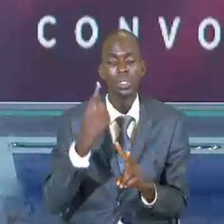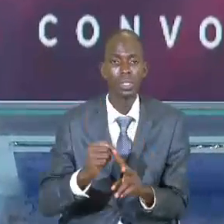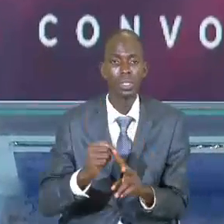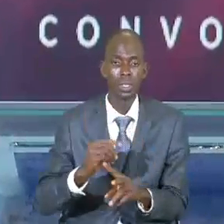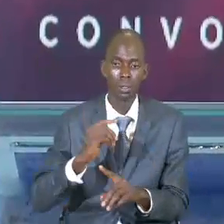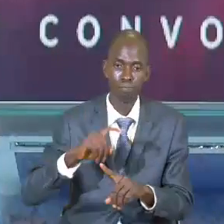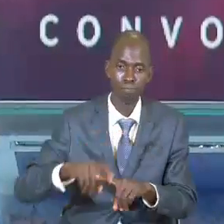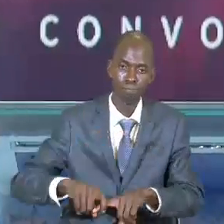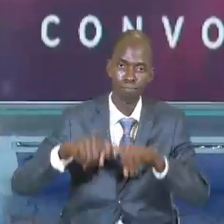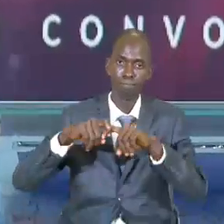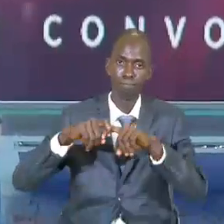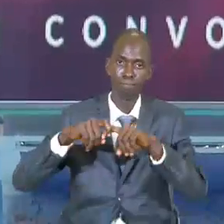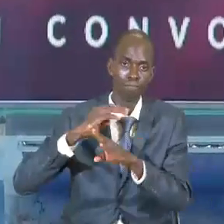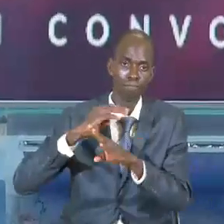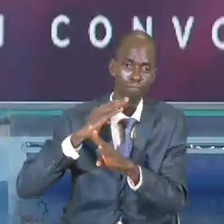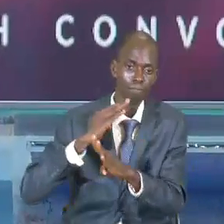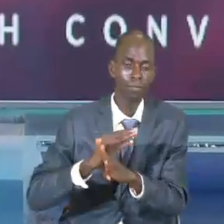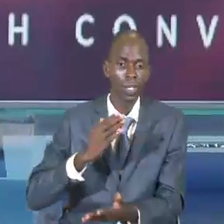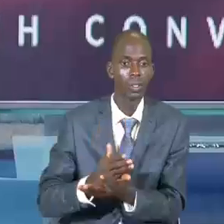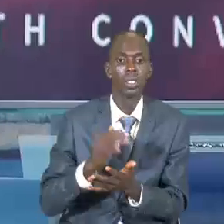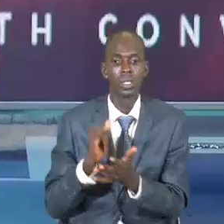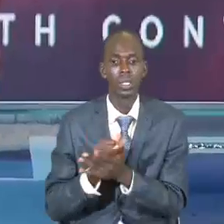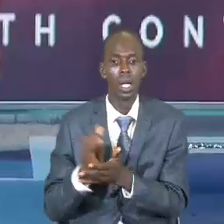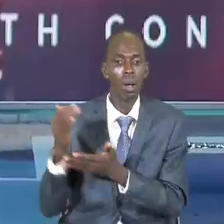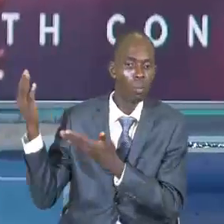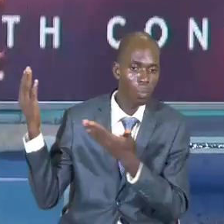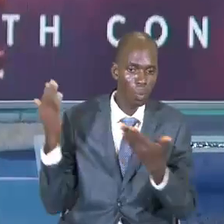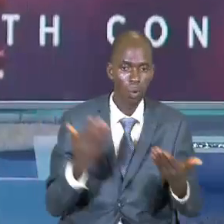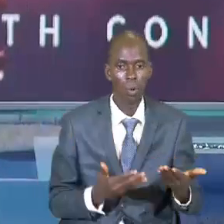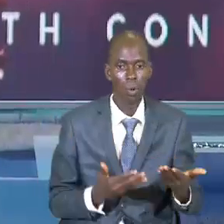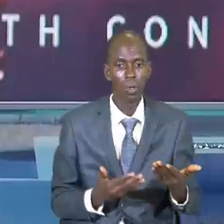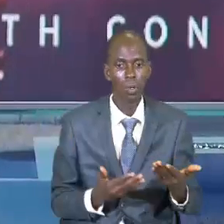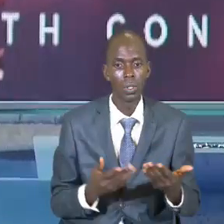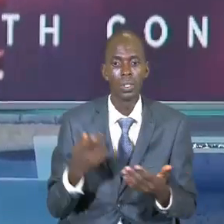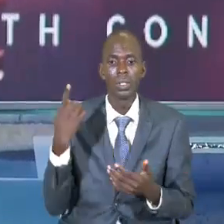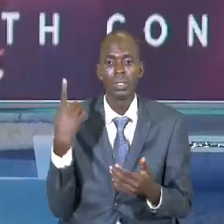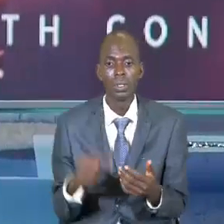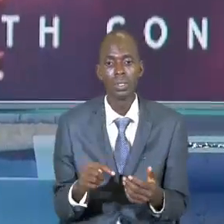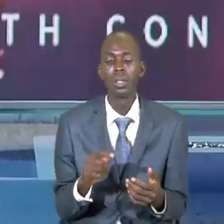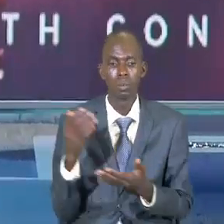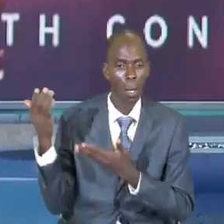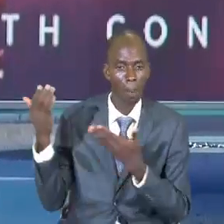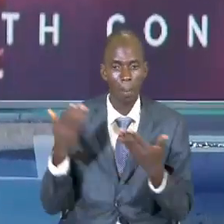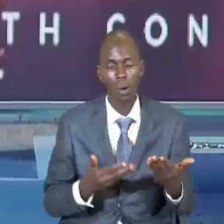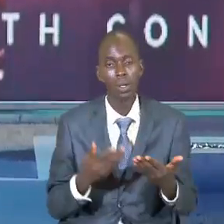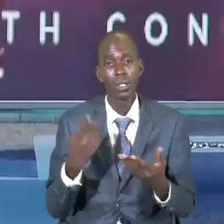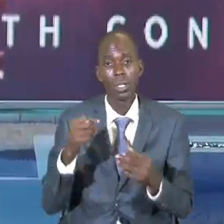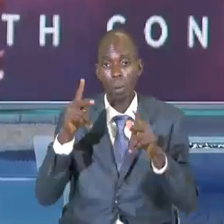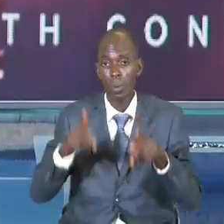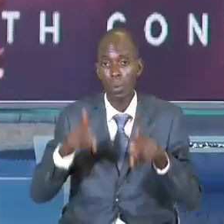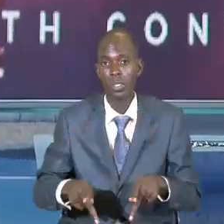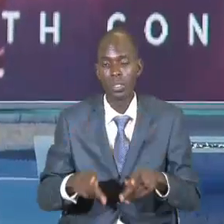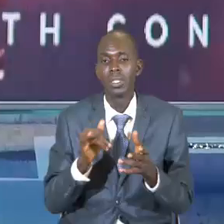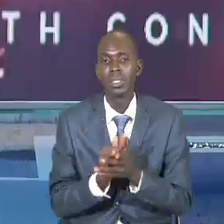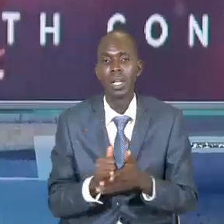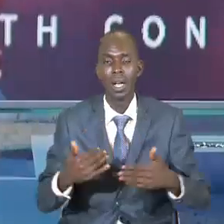cure. The interruption that brought somebody who had been incurable and sick and was just